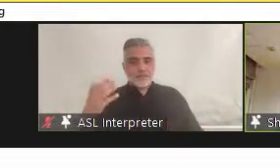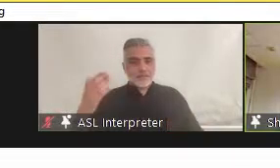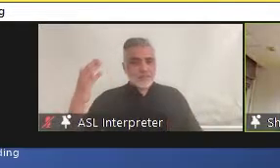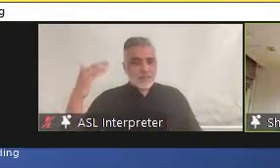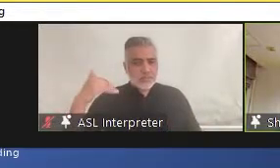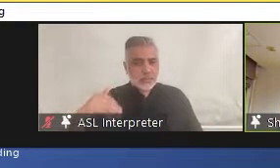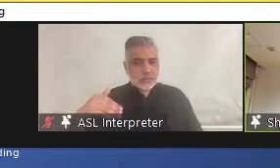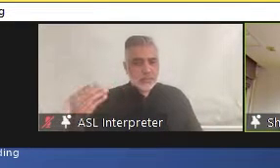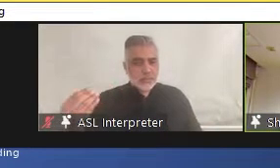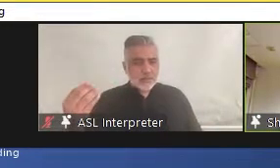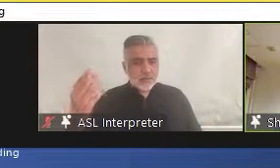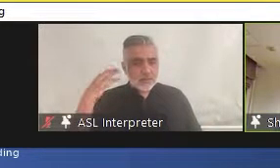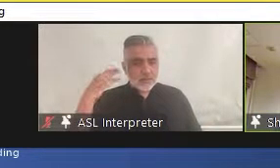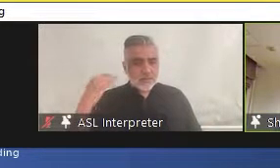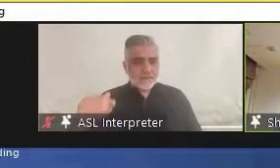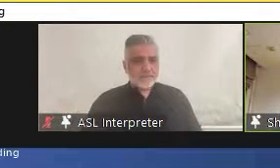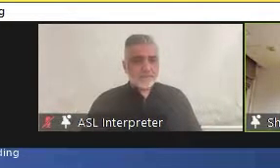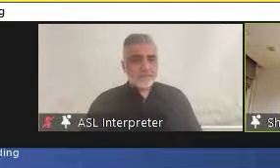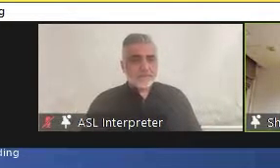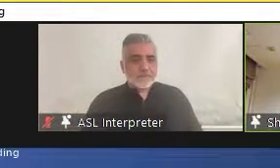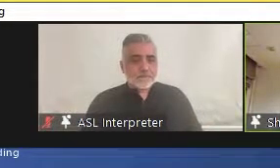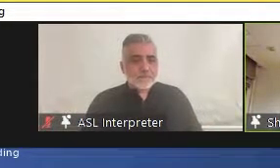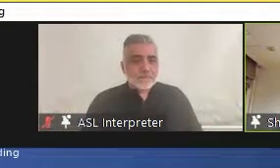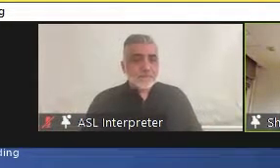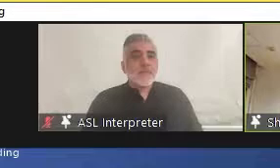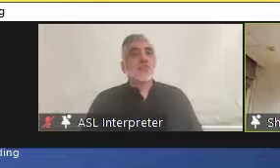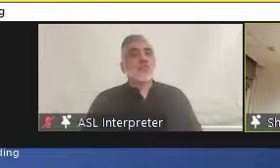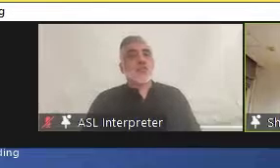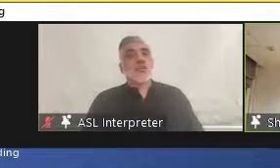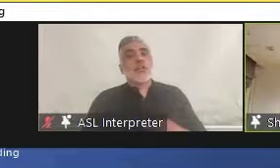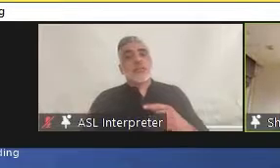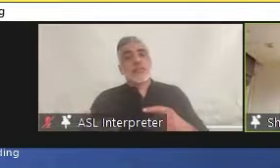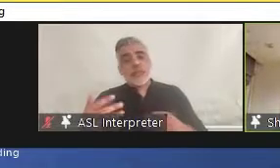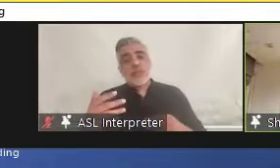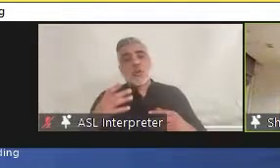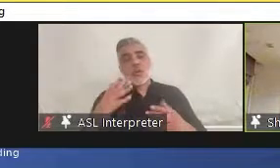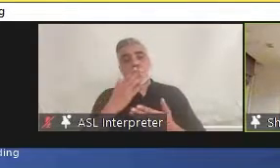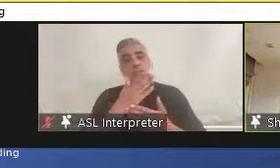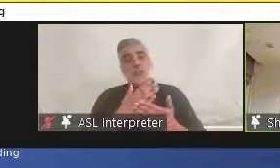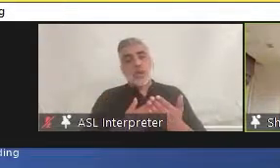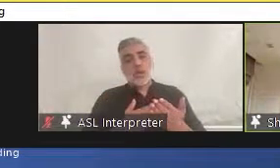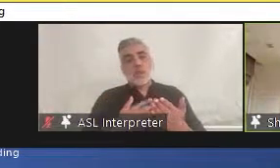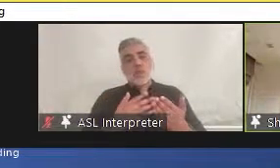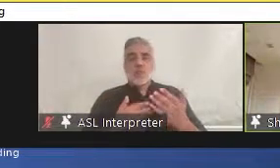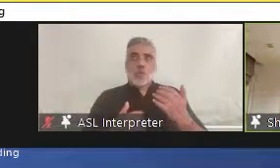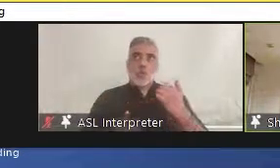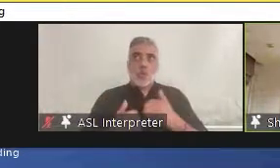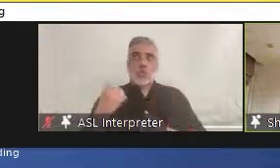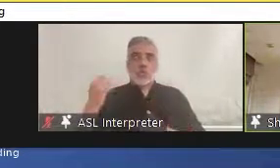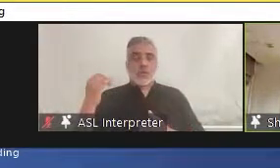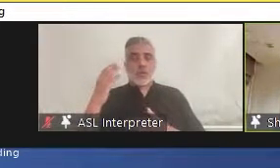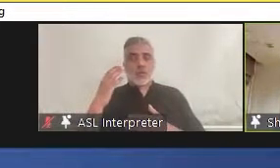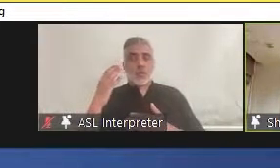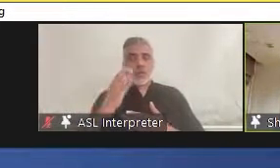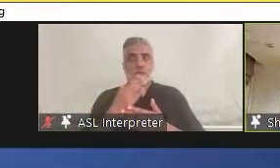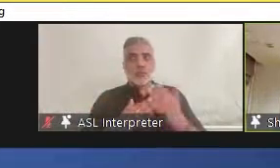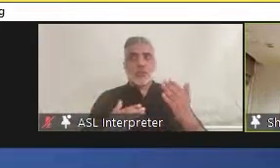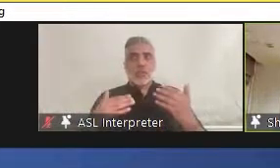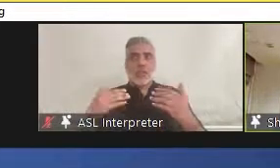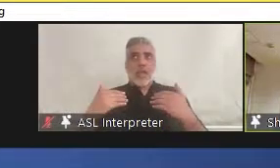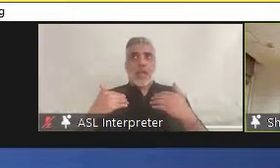slide, please? So these are some of the most of the components actually has at